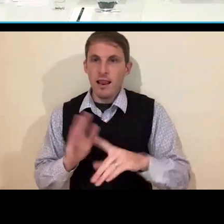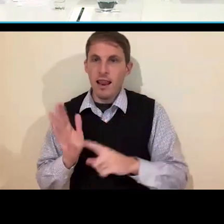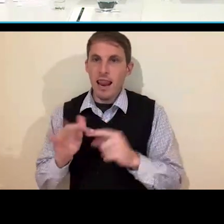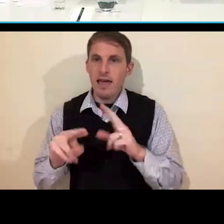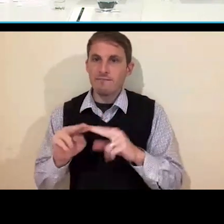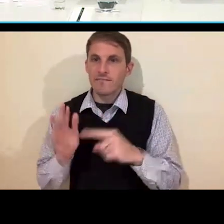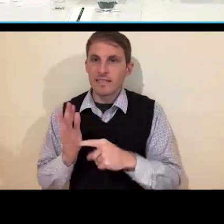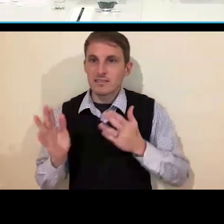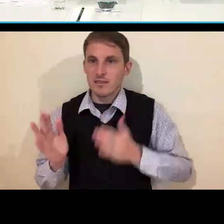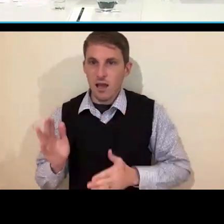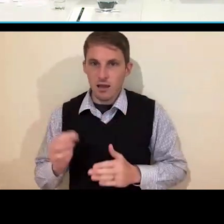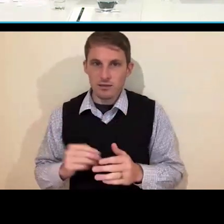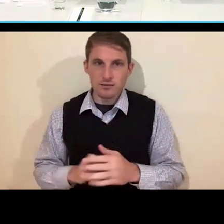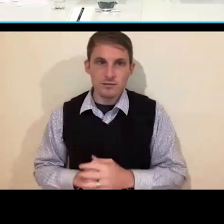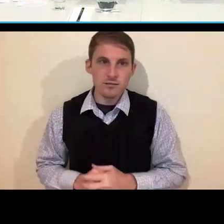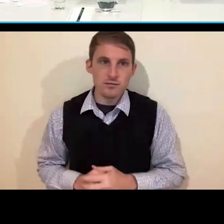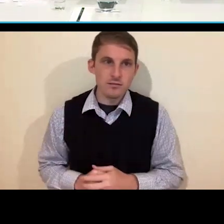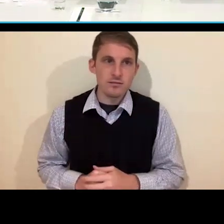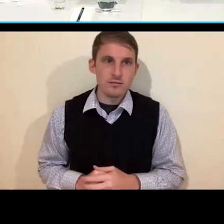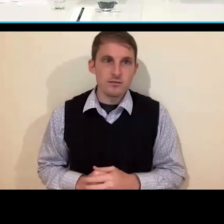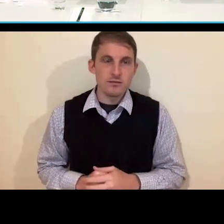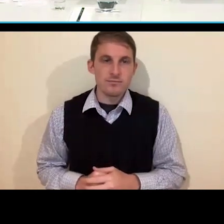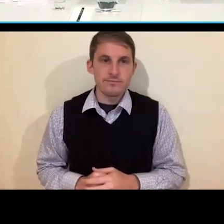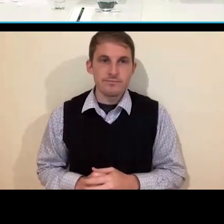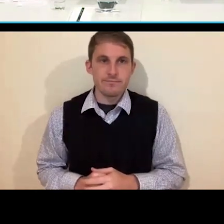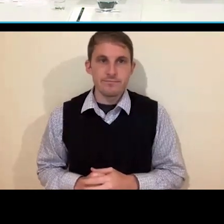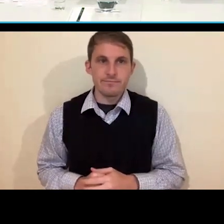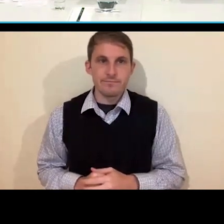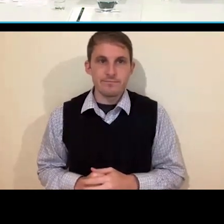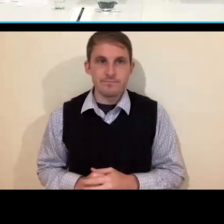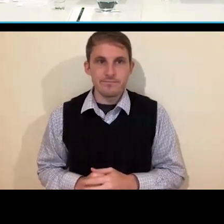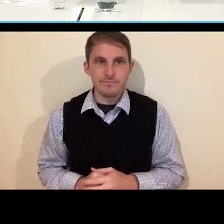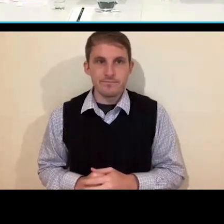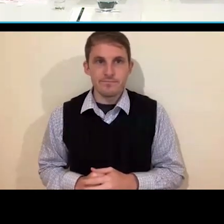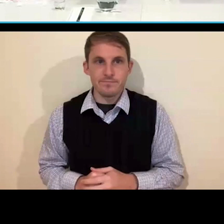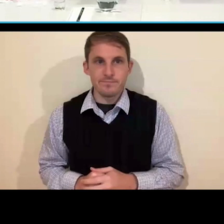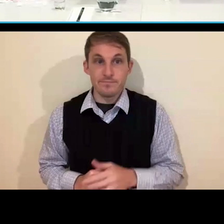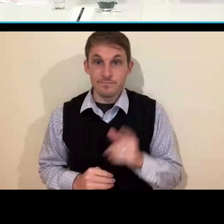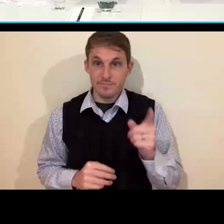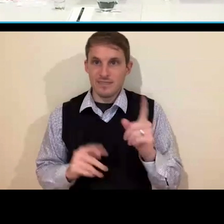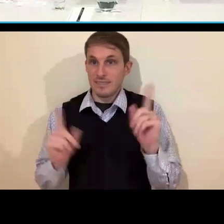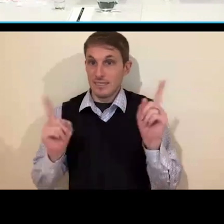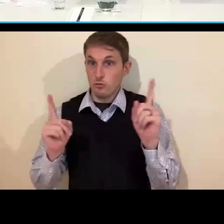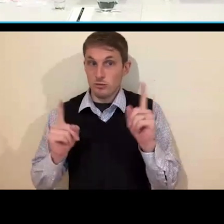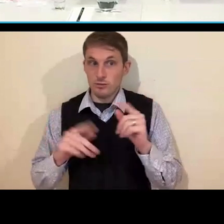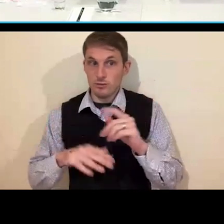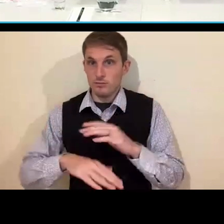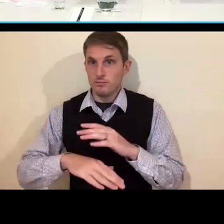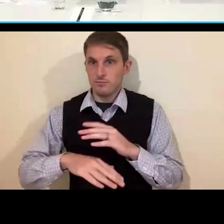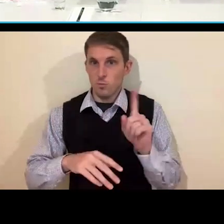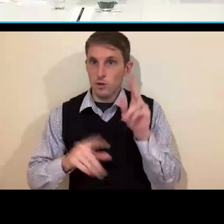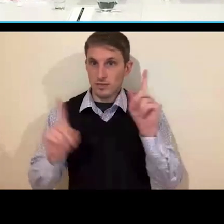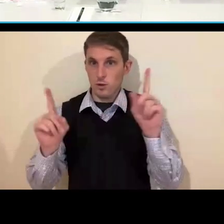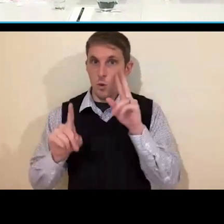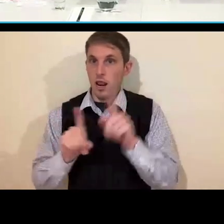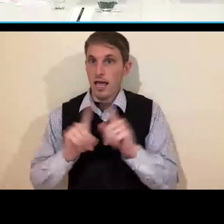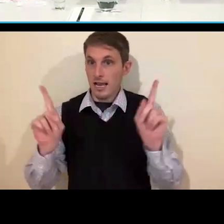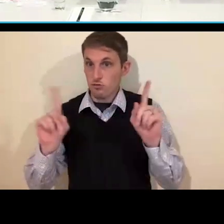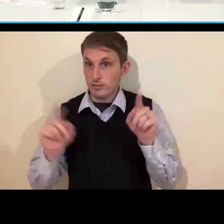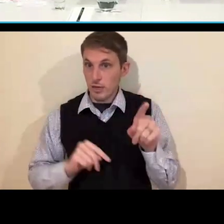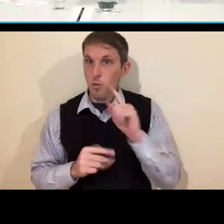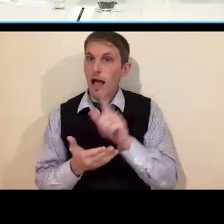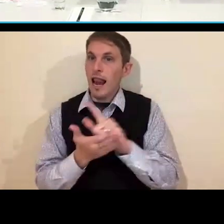be, and this isn't final, I should say, this is at current state of working, and there's likely to be